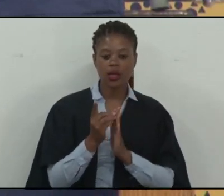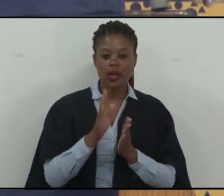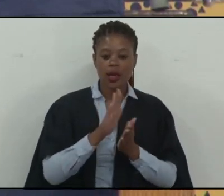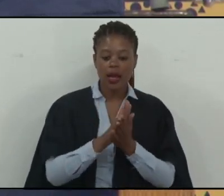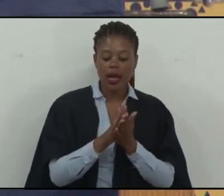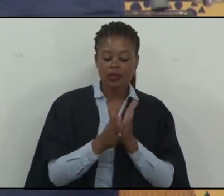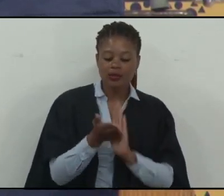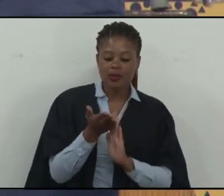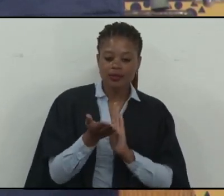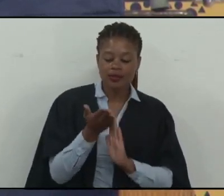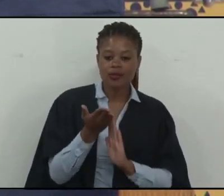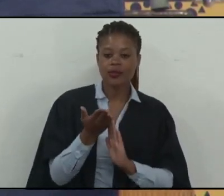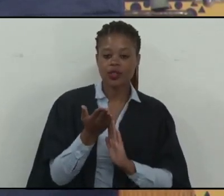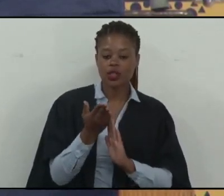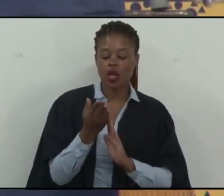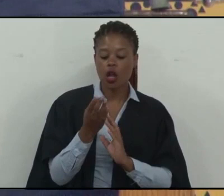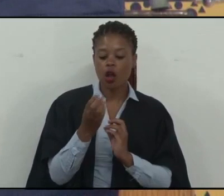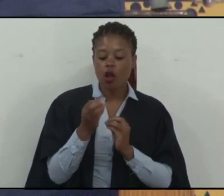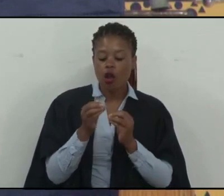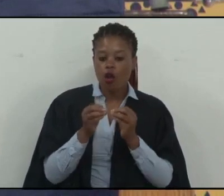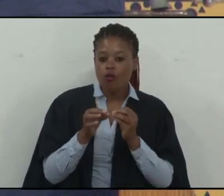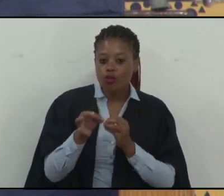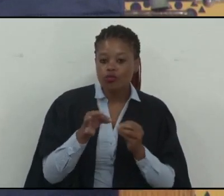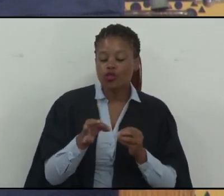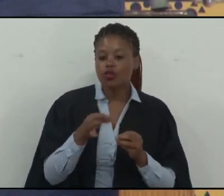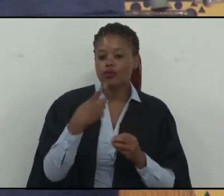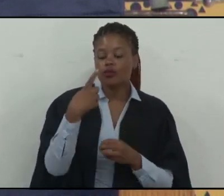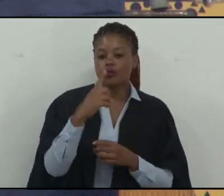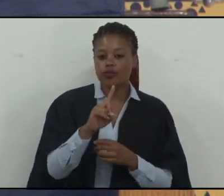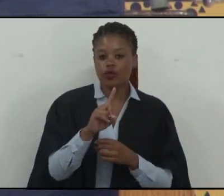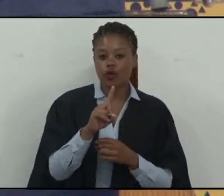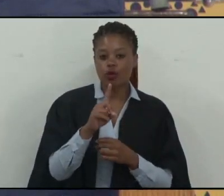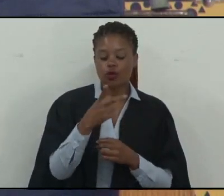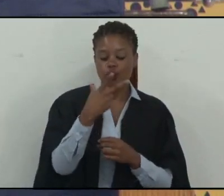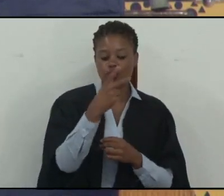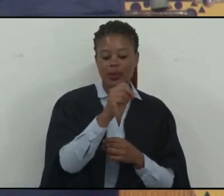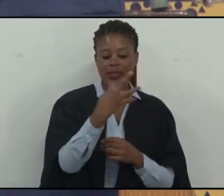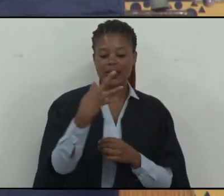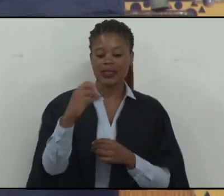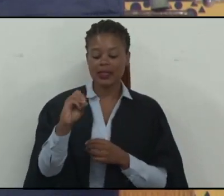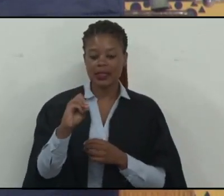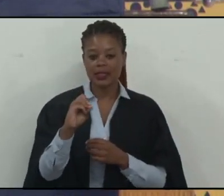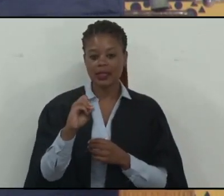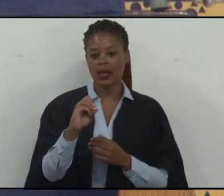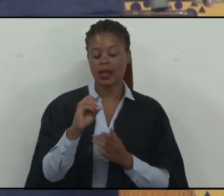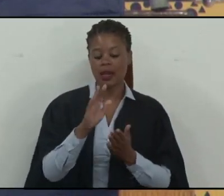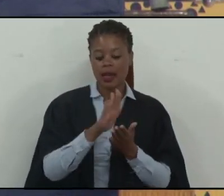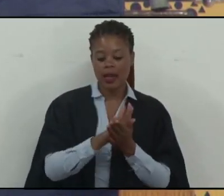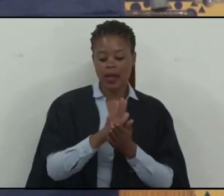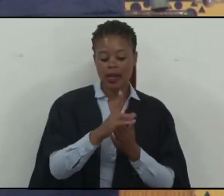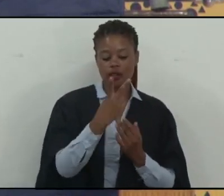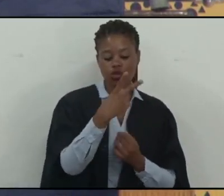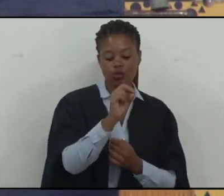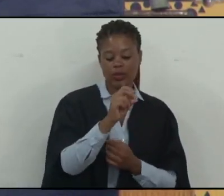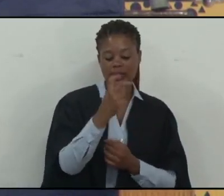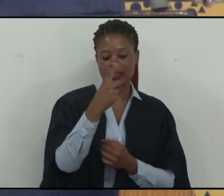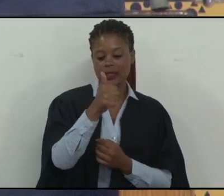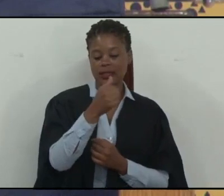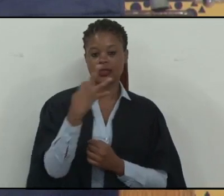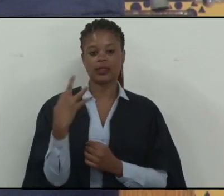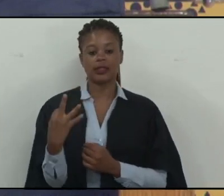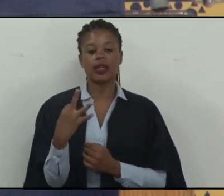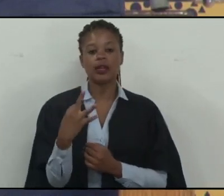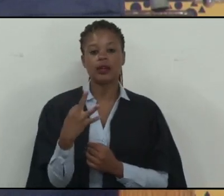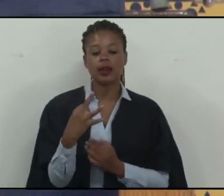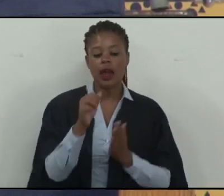advancing the objectives agreed to in Agenda 2030 and Agenda 2063.